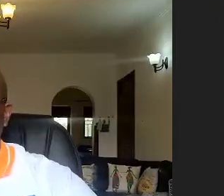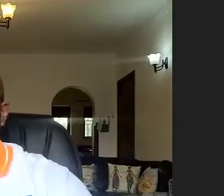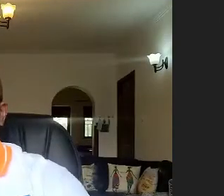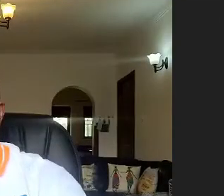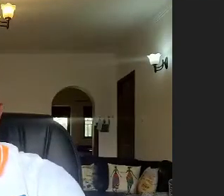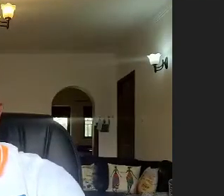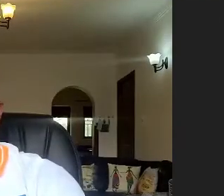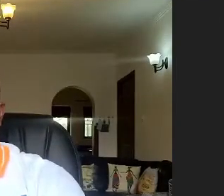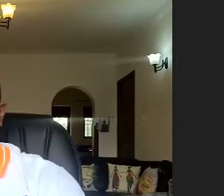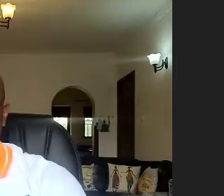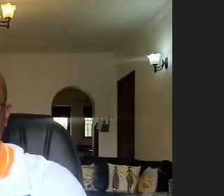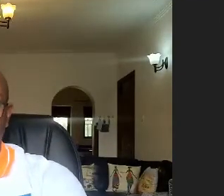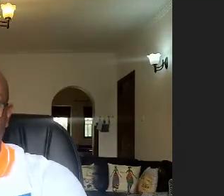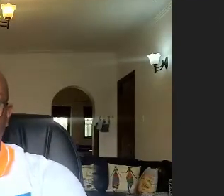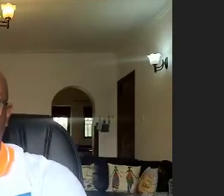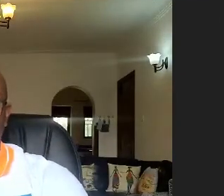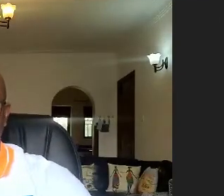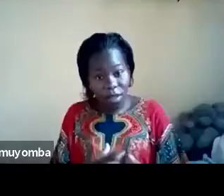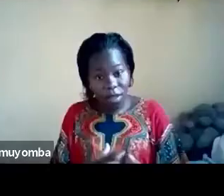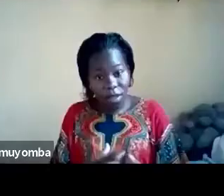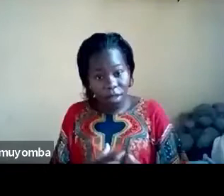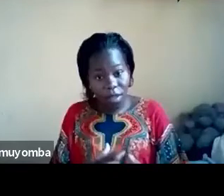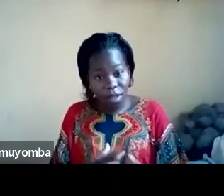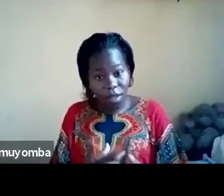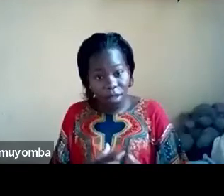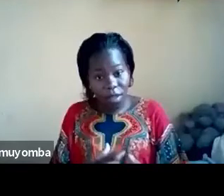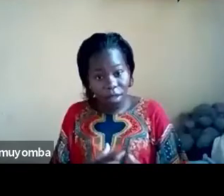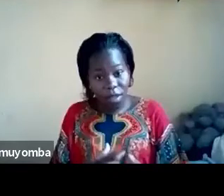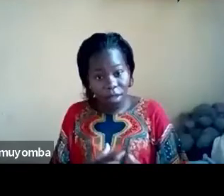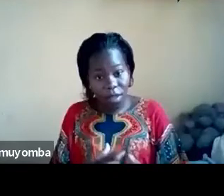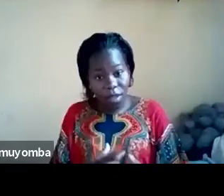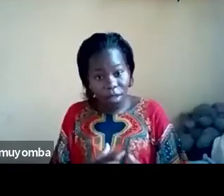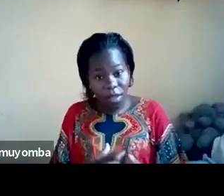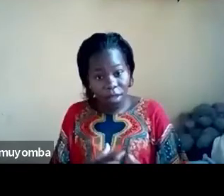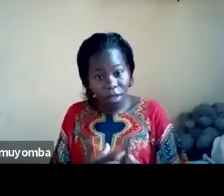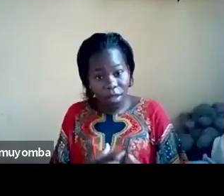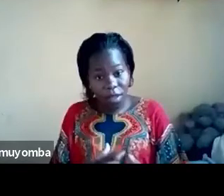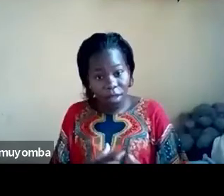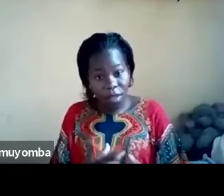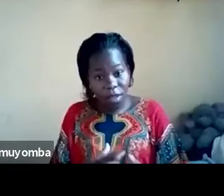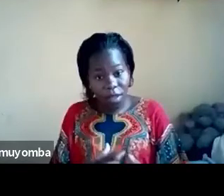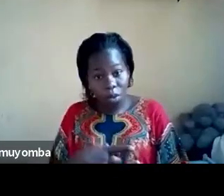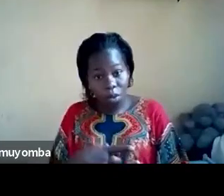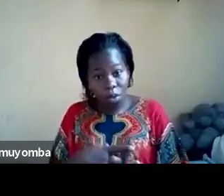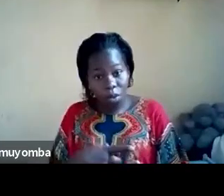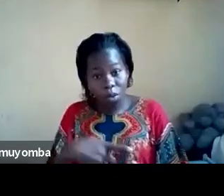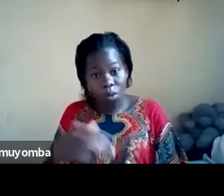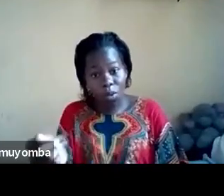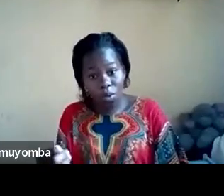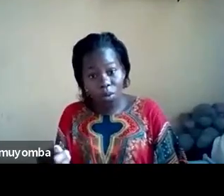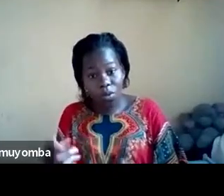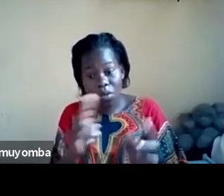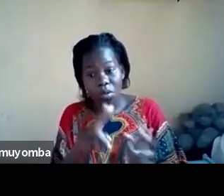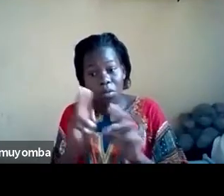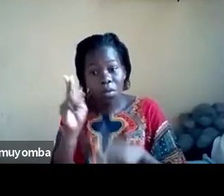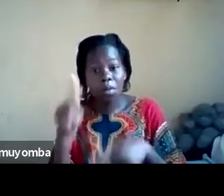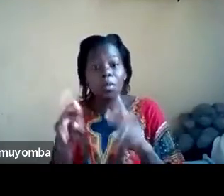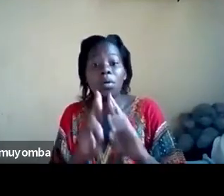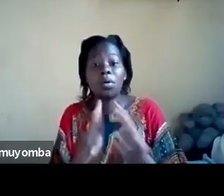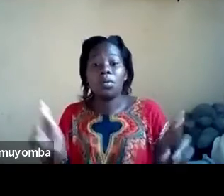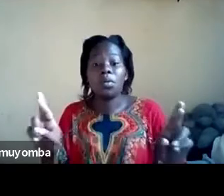usual suspects who are ready, or are you going to align yourself? The second piece, to get organized. The second piece of